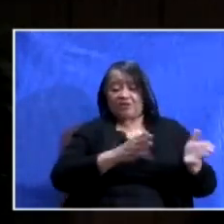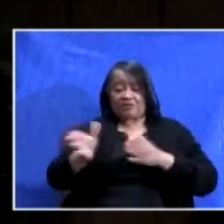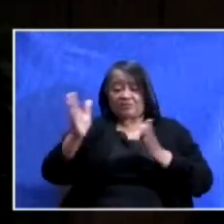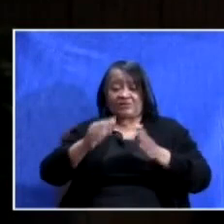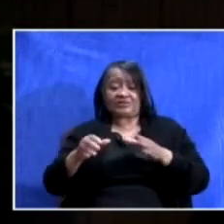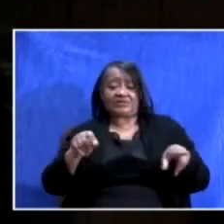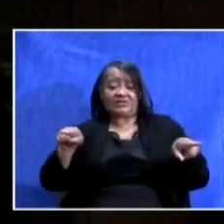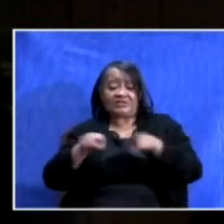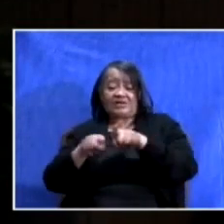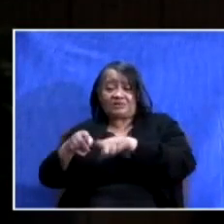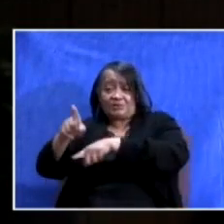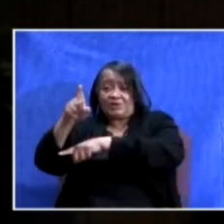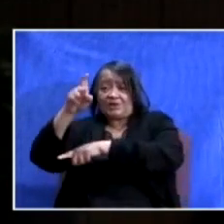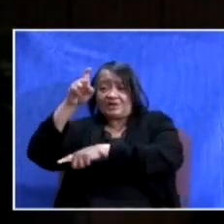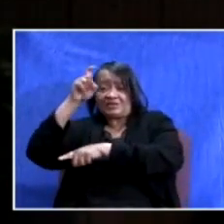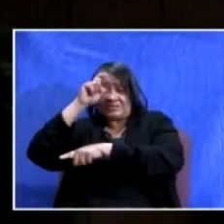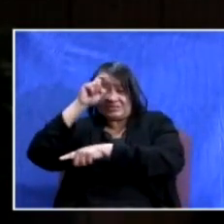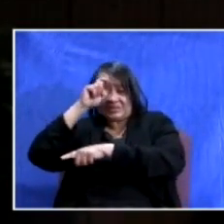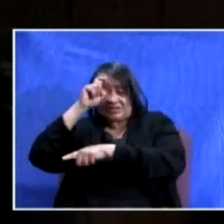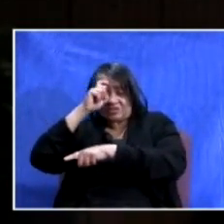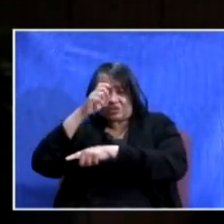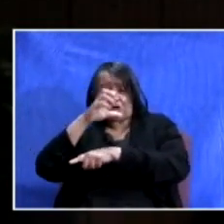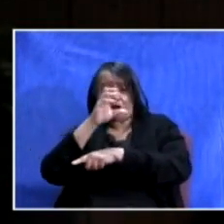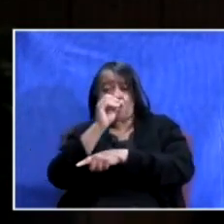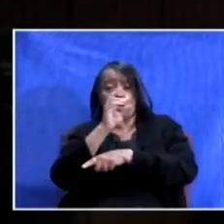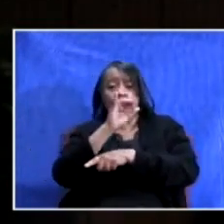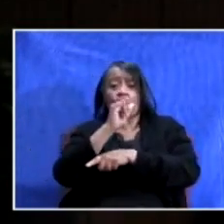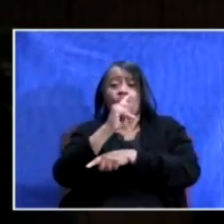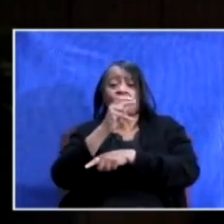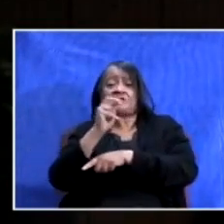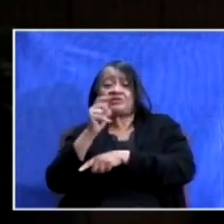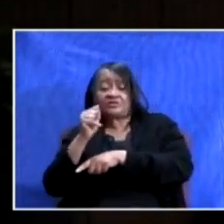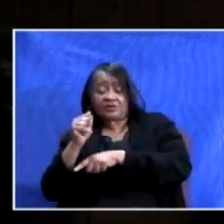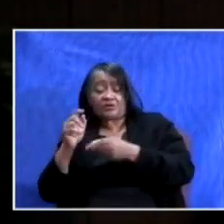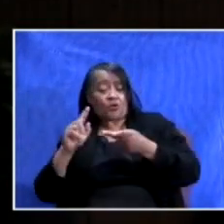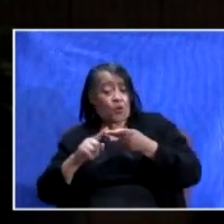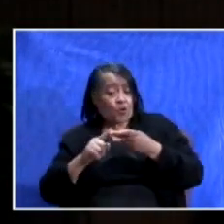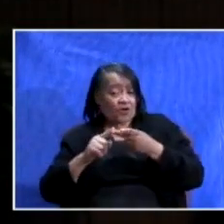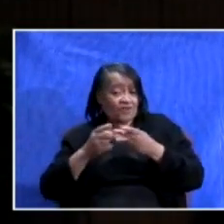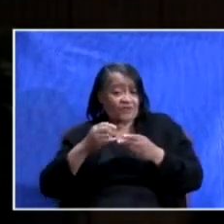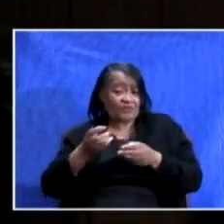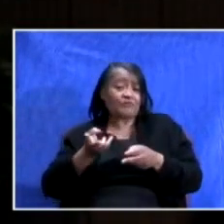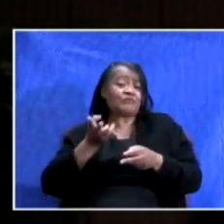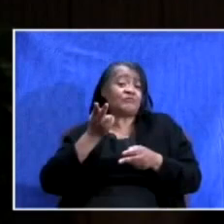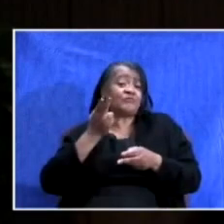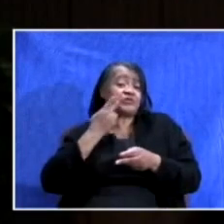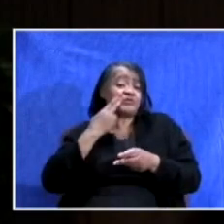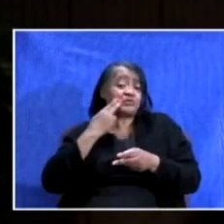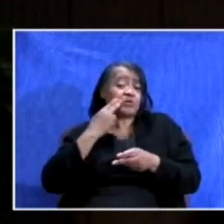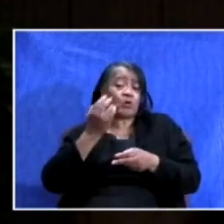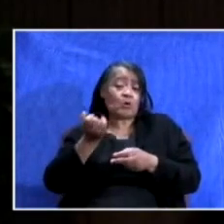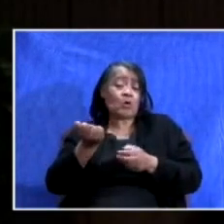sexual orientation. He doesn't say anything about where you're going to hell because you smoke weed.